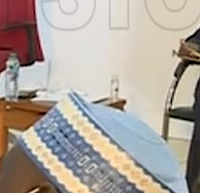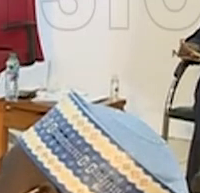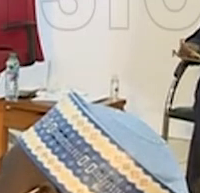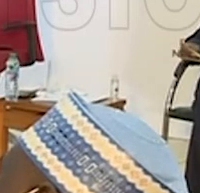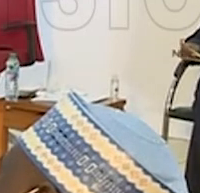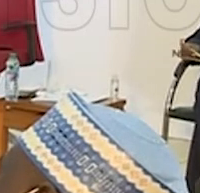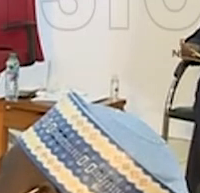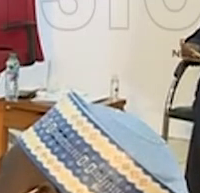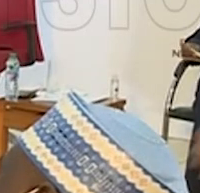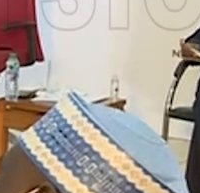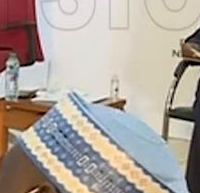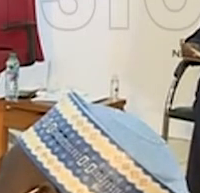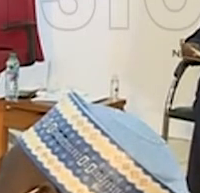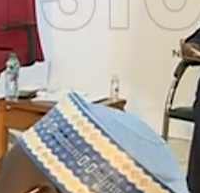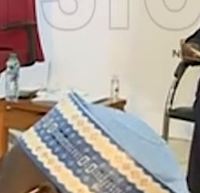numbers have